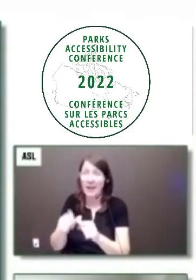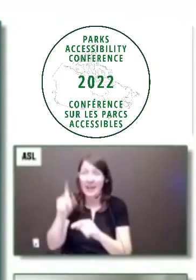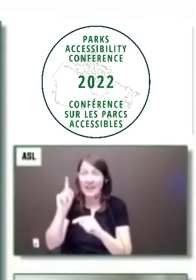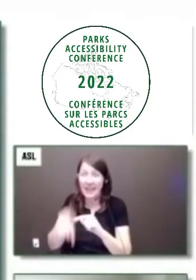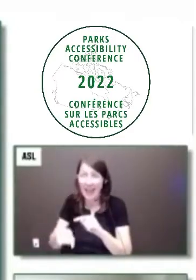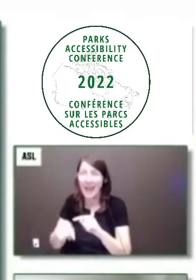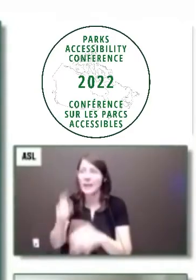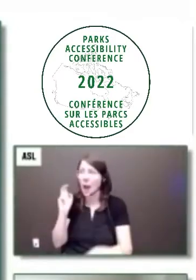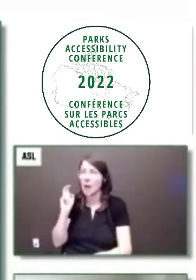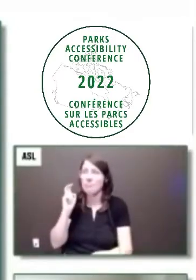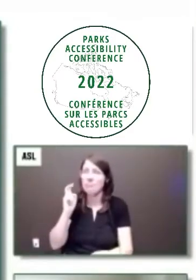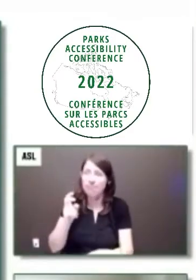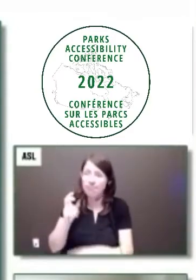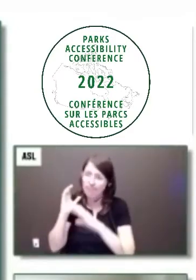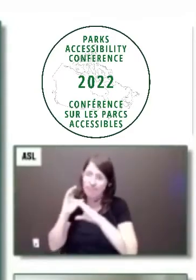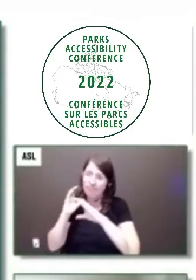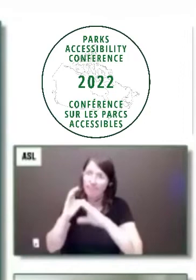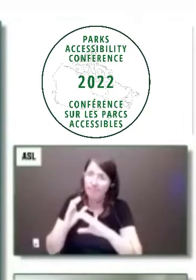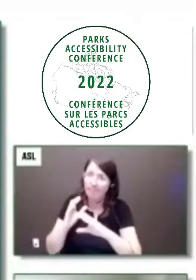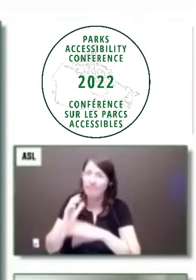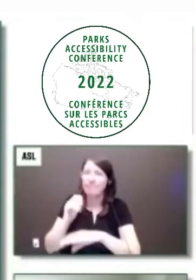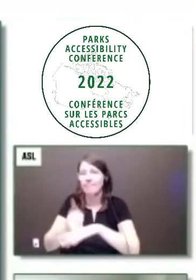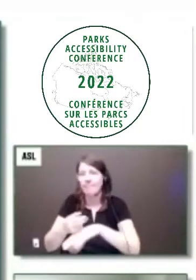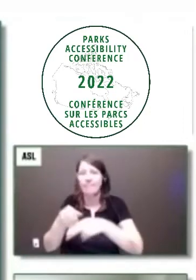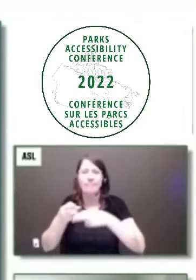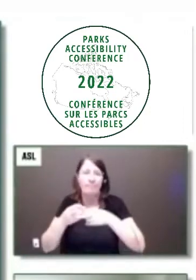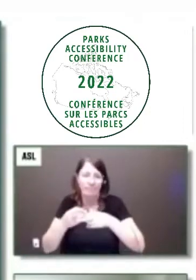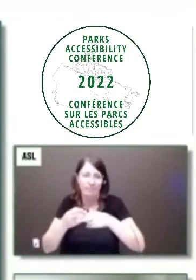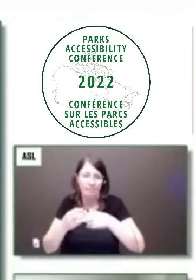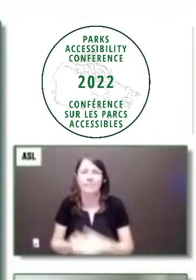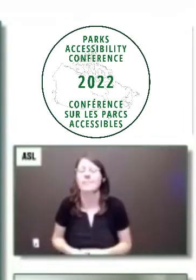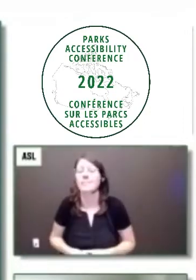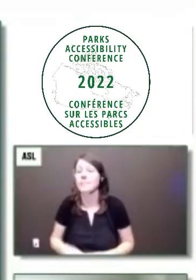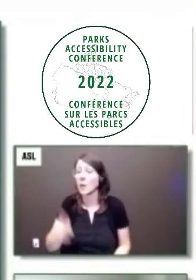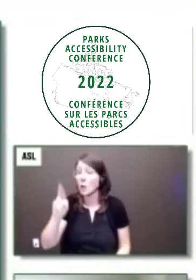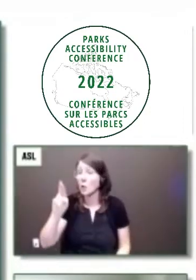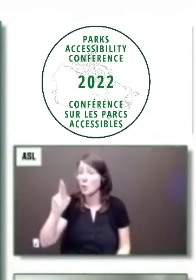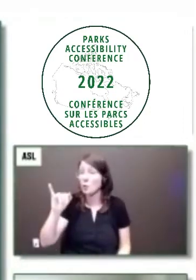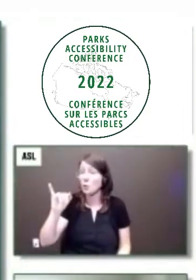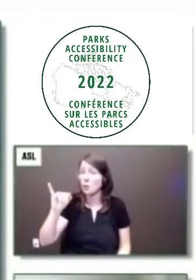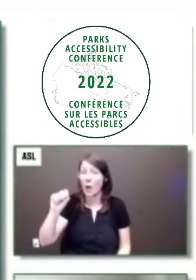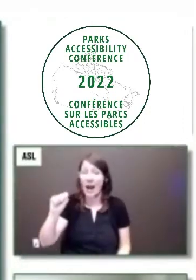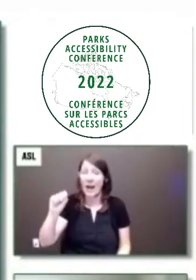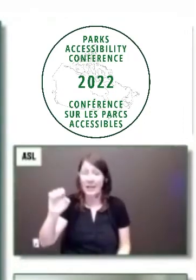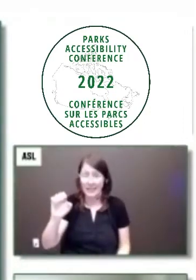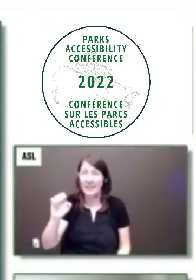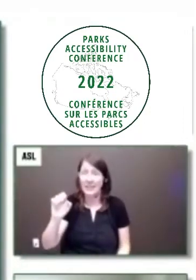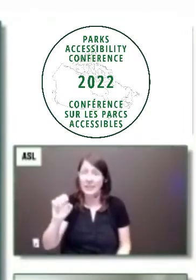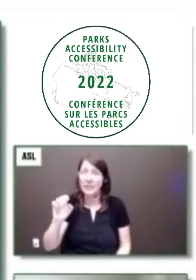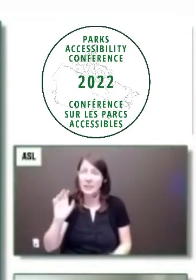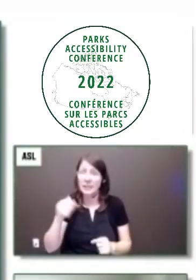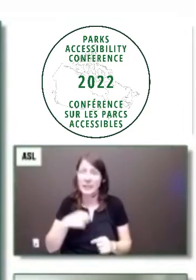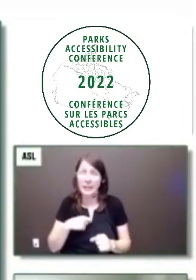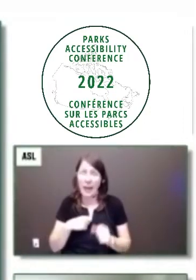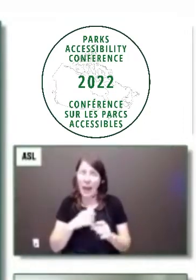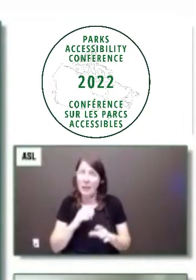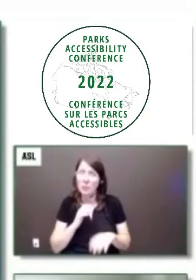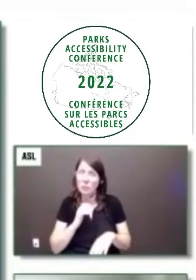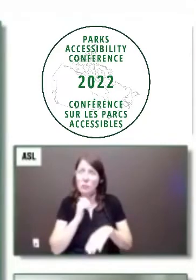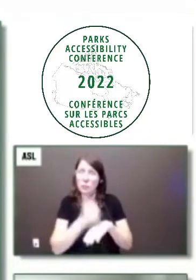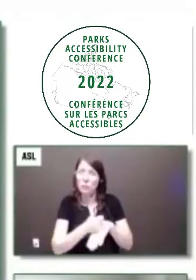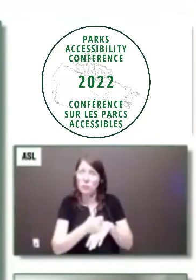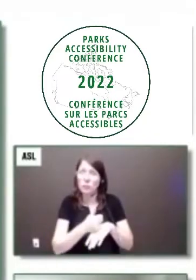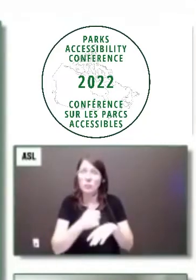another option. Rise builds transportable changing places. It's not completely mobile, but another good option. Next slide.